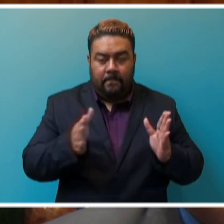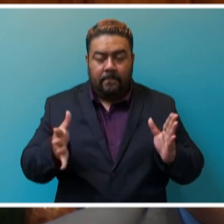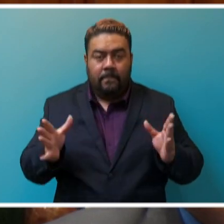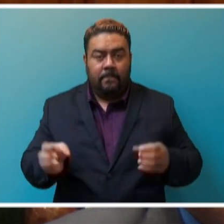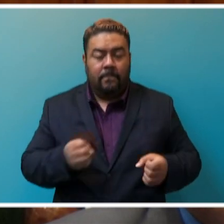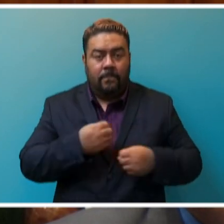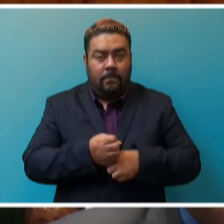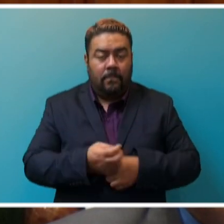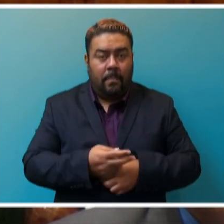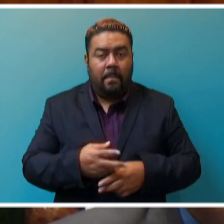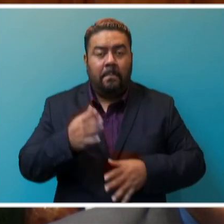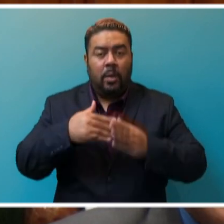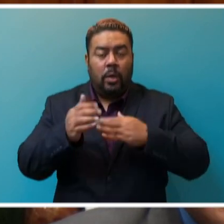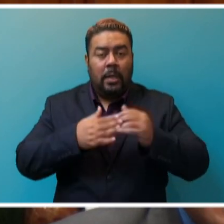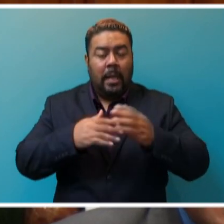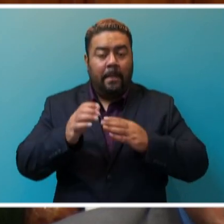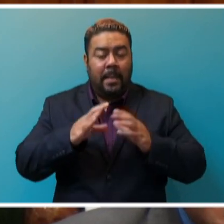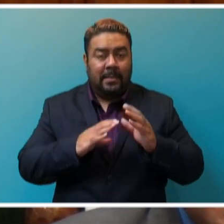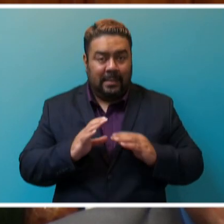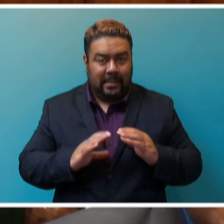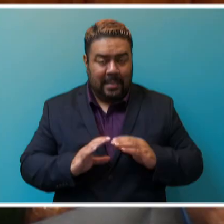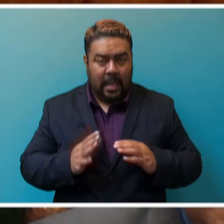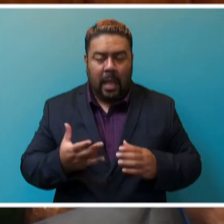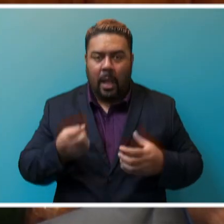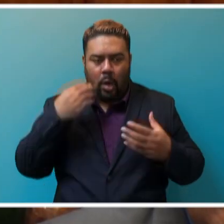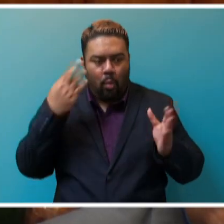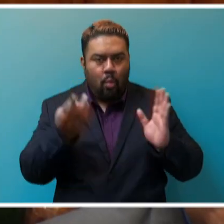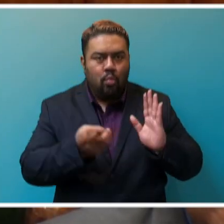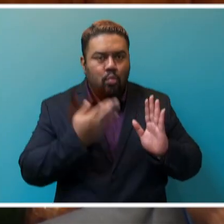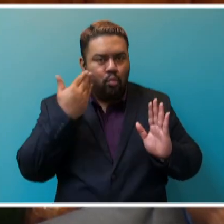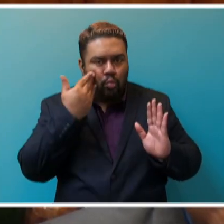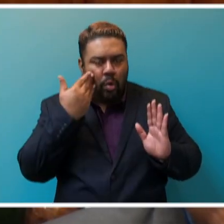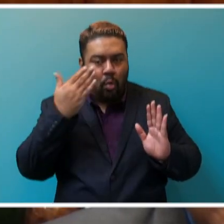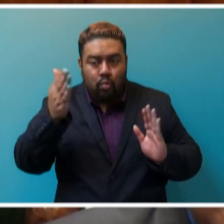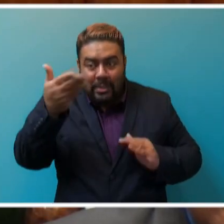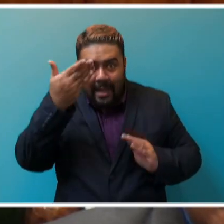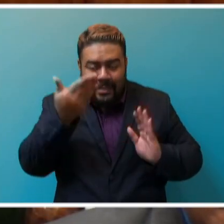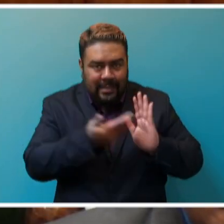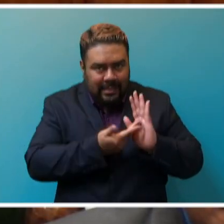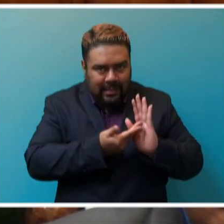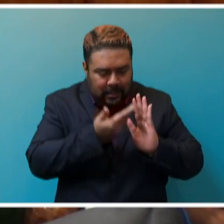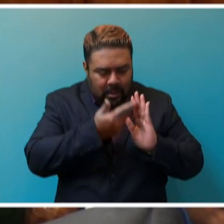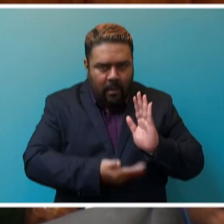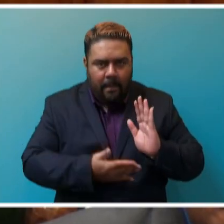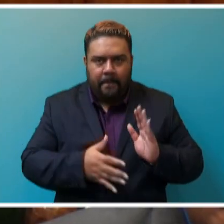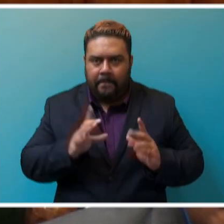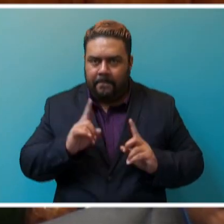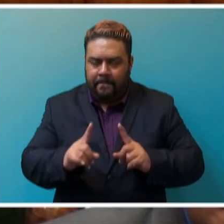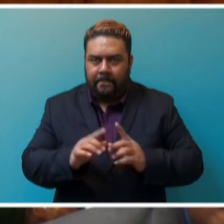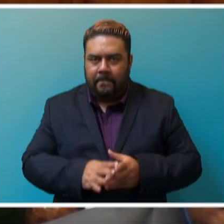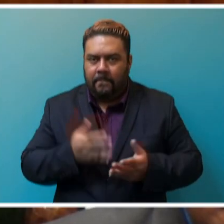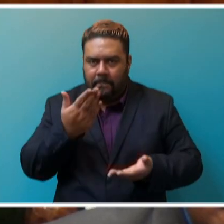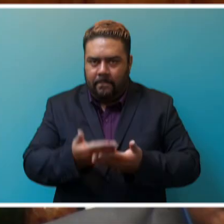building capacity, and fostering result-oriented culture. Mr. Speaker, sir, the Asian